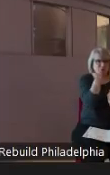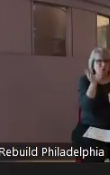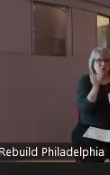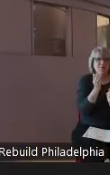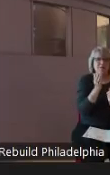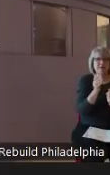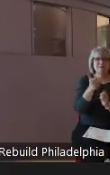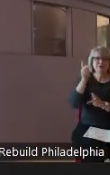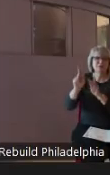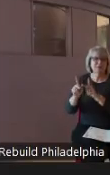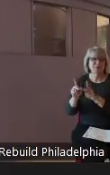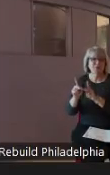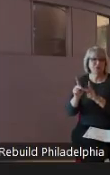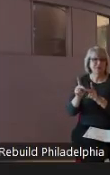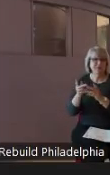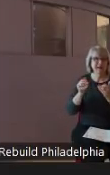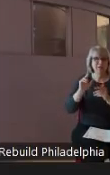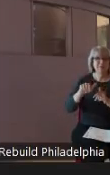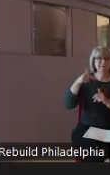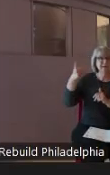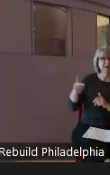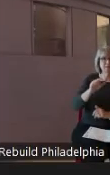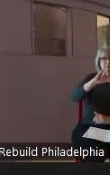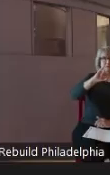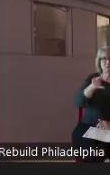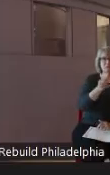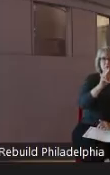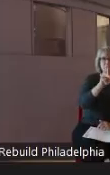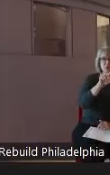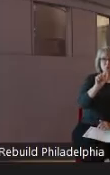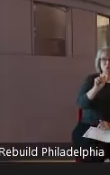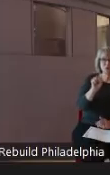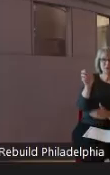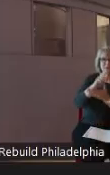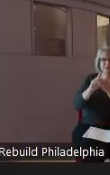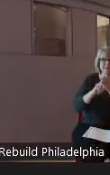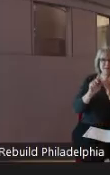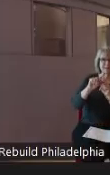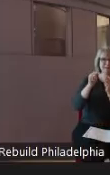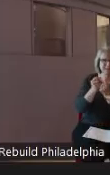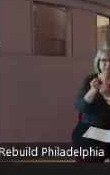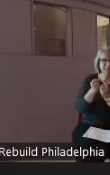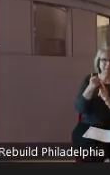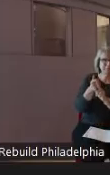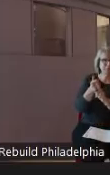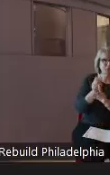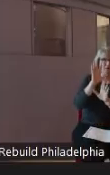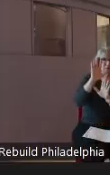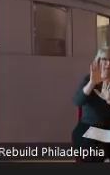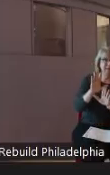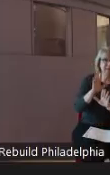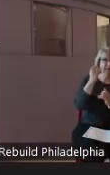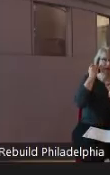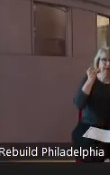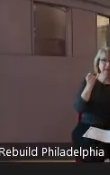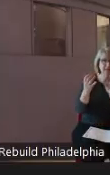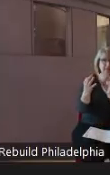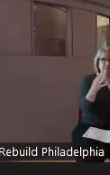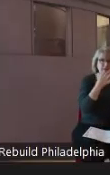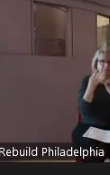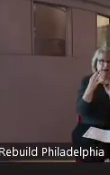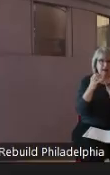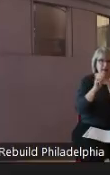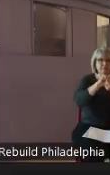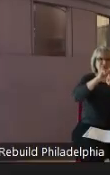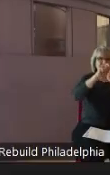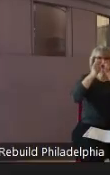really excited to pass the mic now to Jules from the design team to talk about how all of your amazing ideas and feedback have shaped the